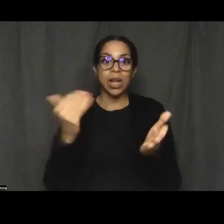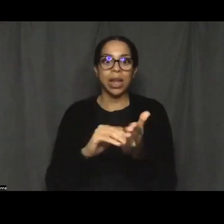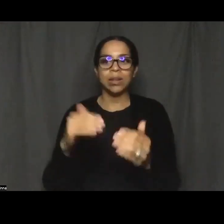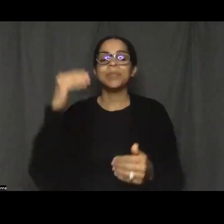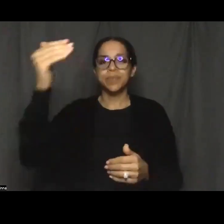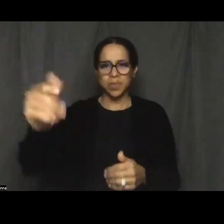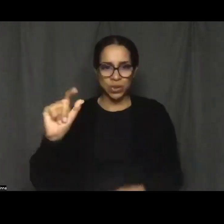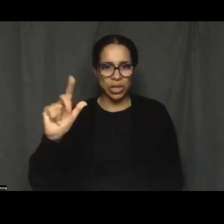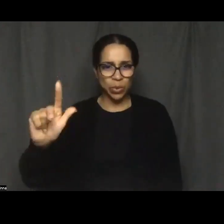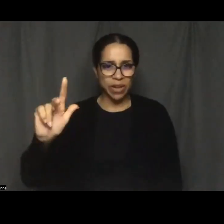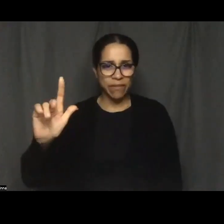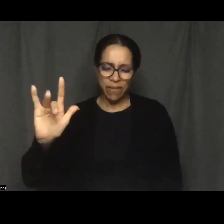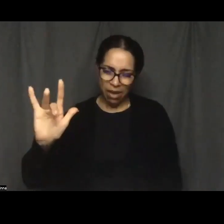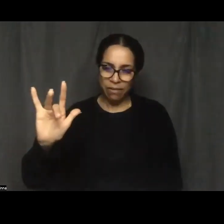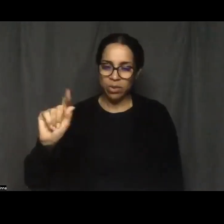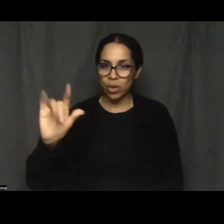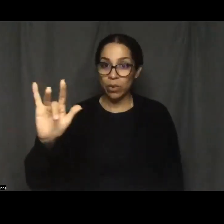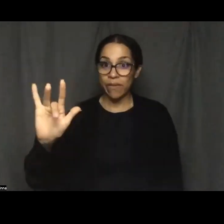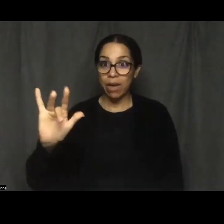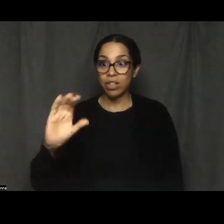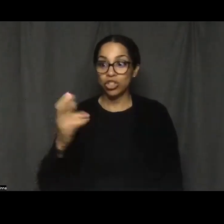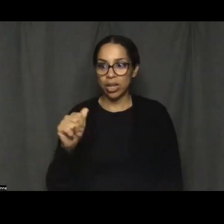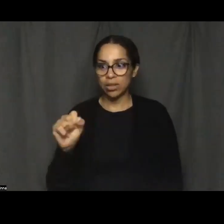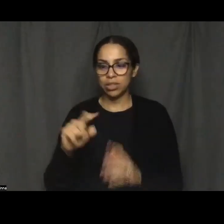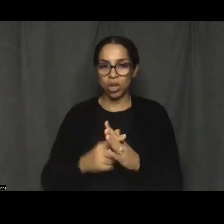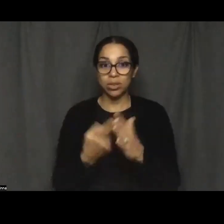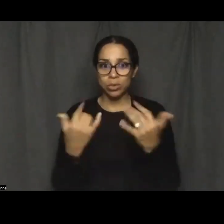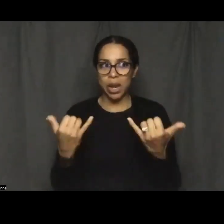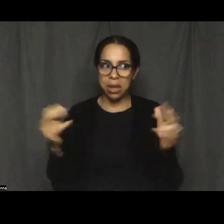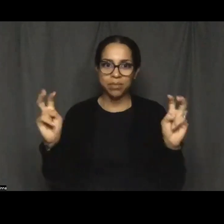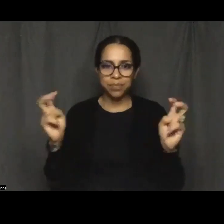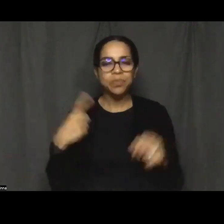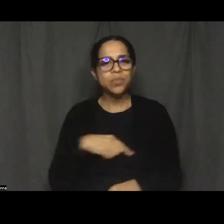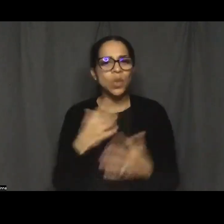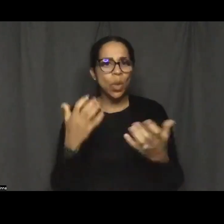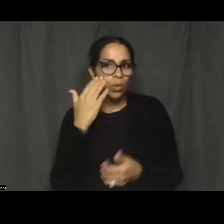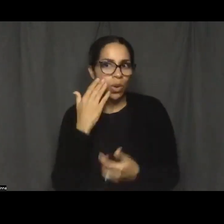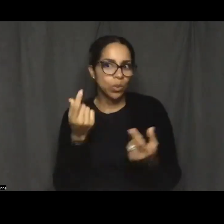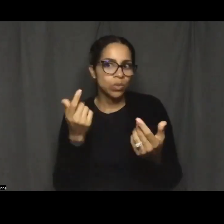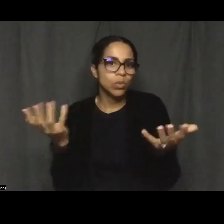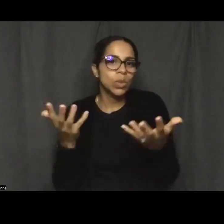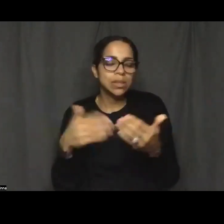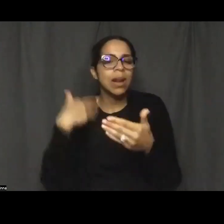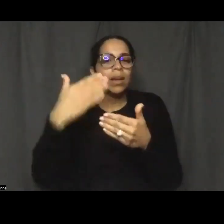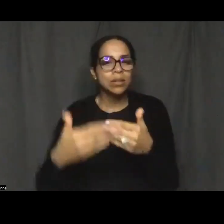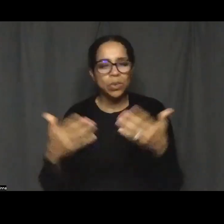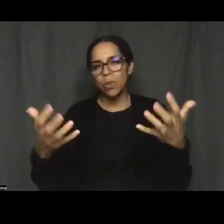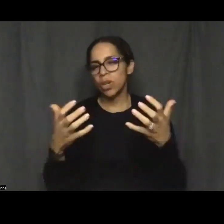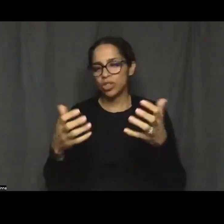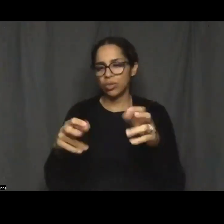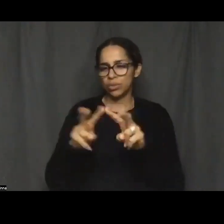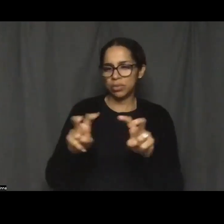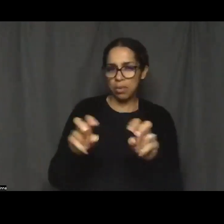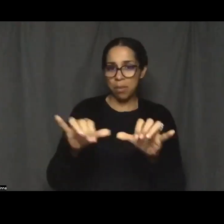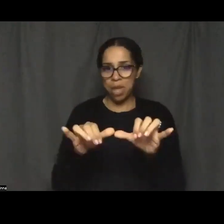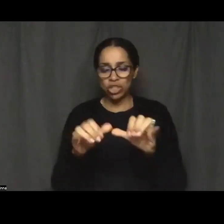The 2025 CHAS starts today in some ways because we want to know what comes next, and we want to be able to measure the impact of what we